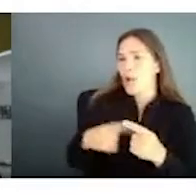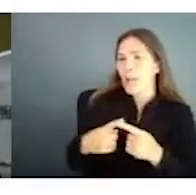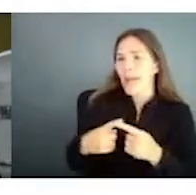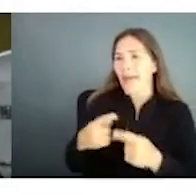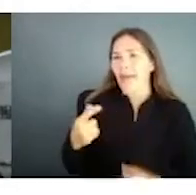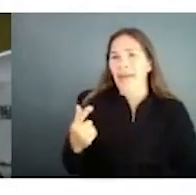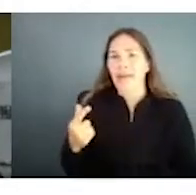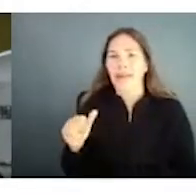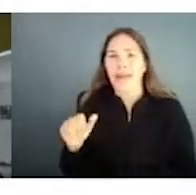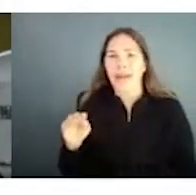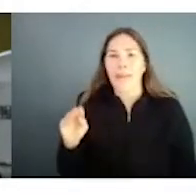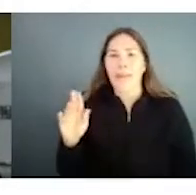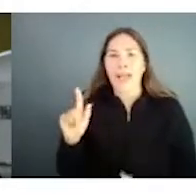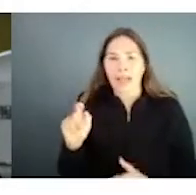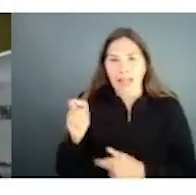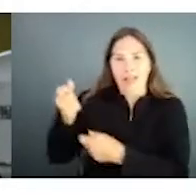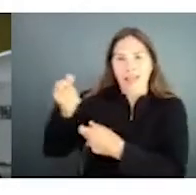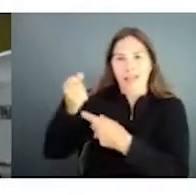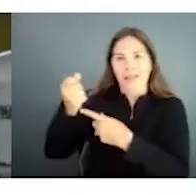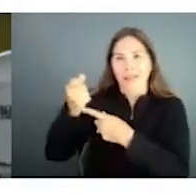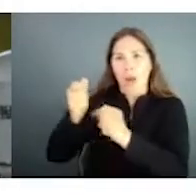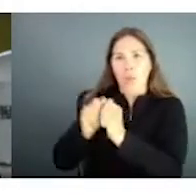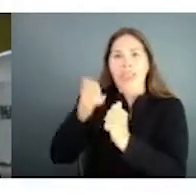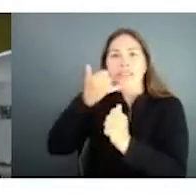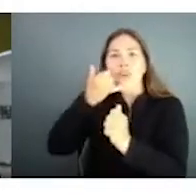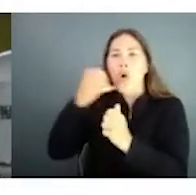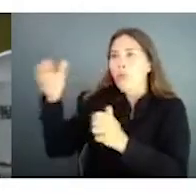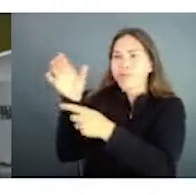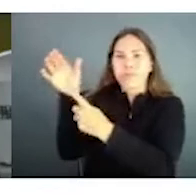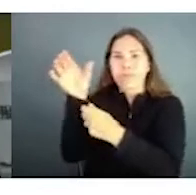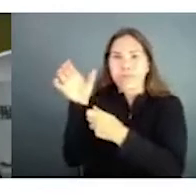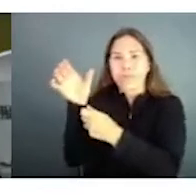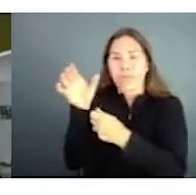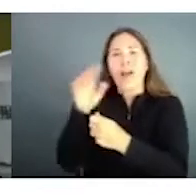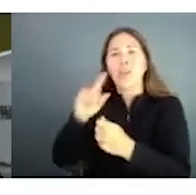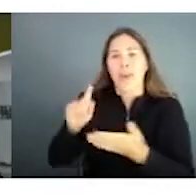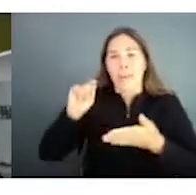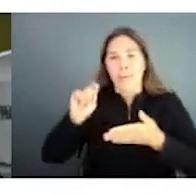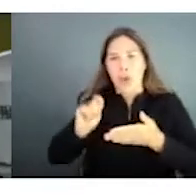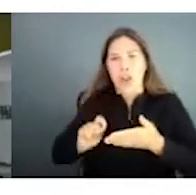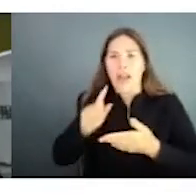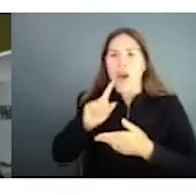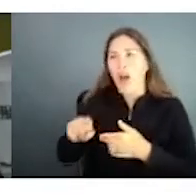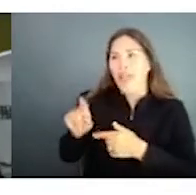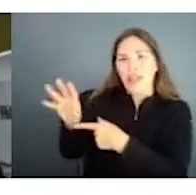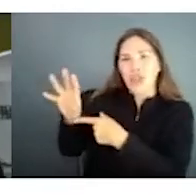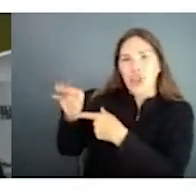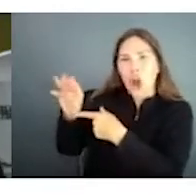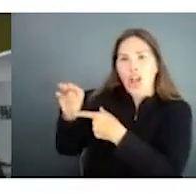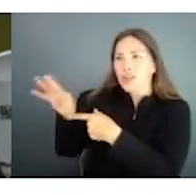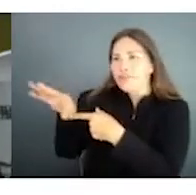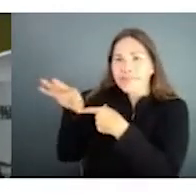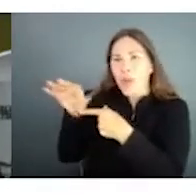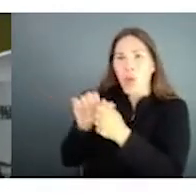gimbal, the gimbal one. And so I had them take bullets on all the different gimbal shots and then do a summary.